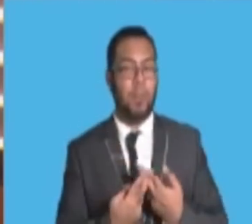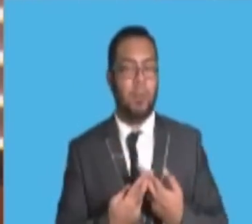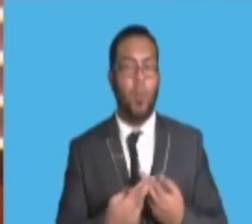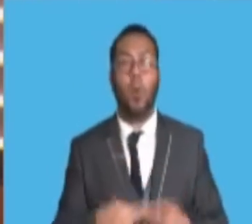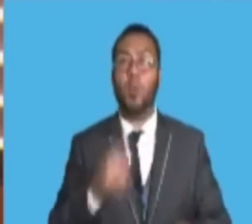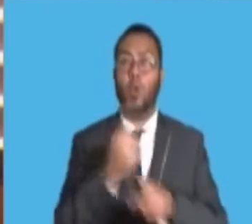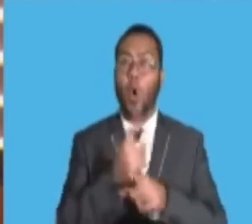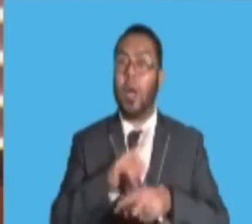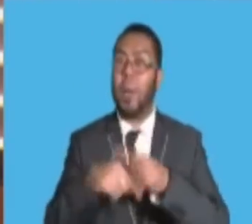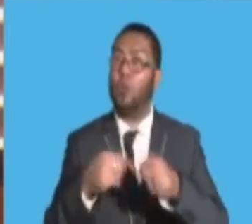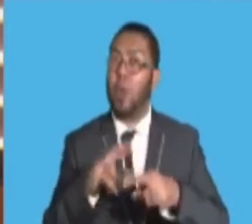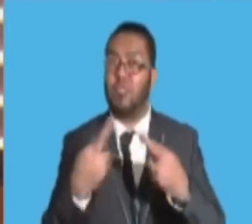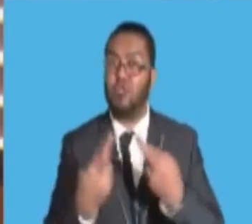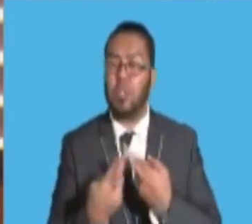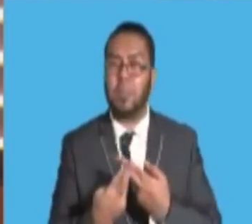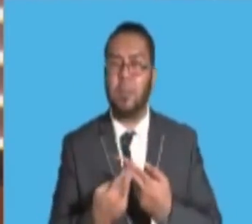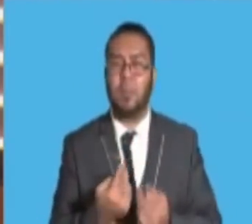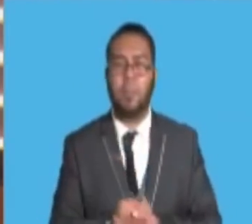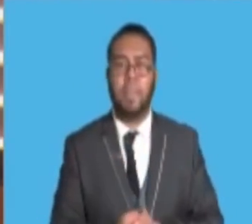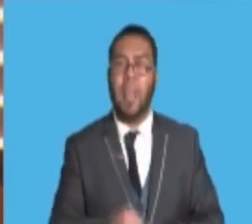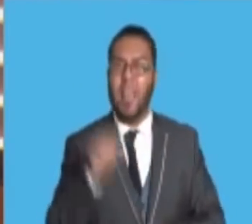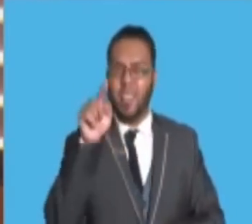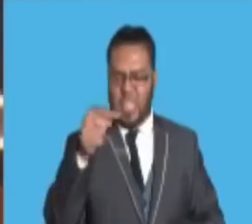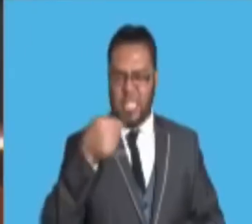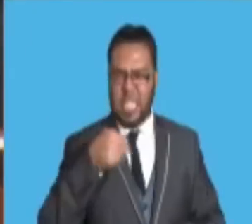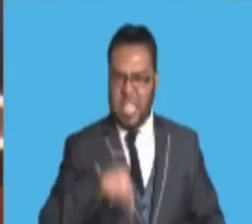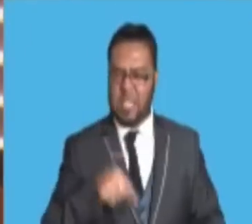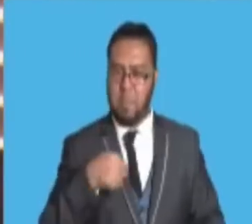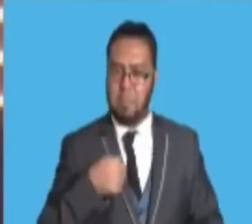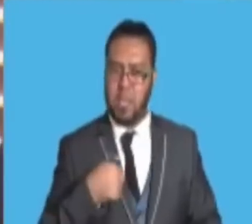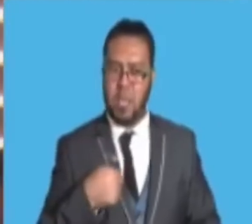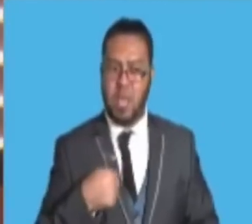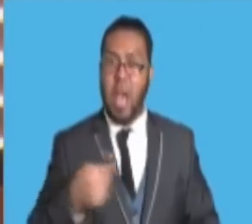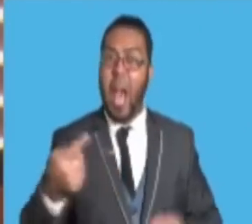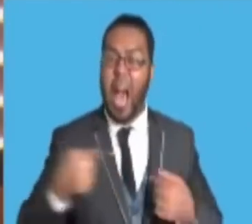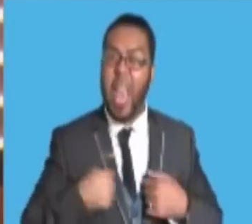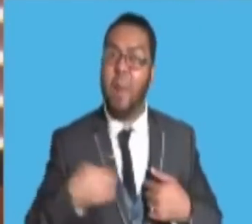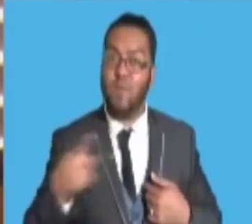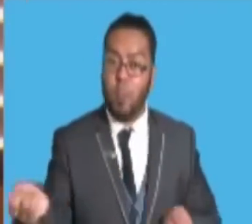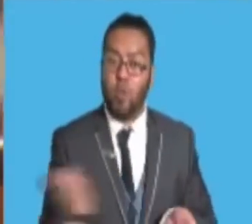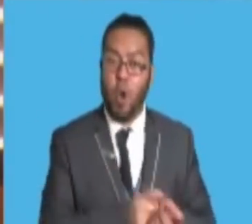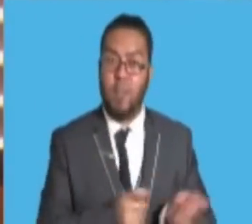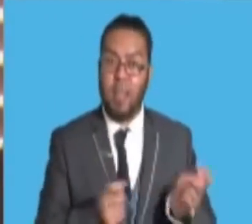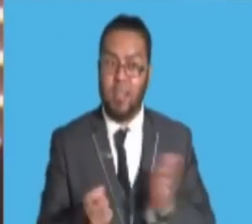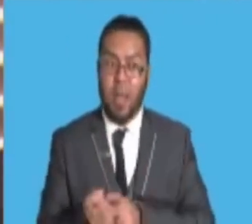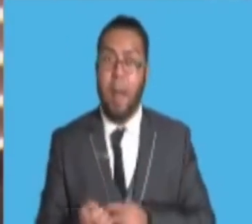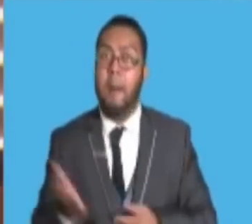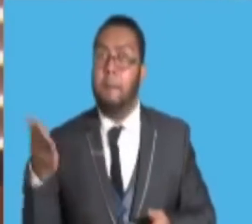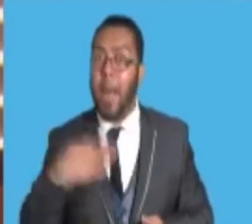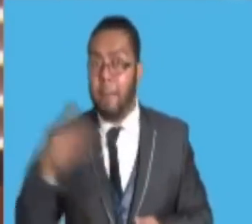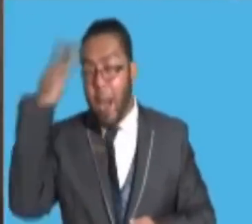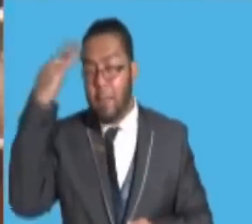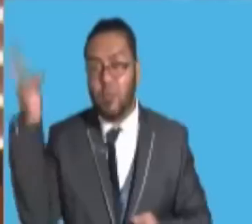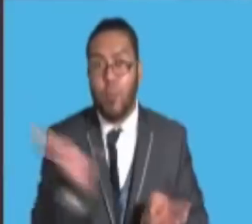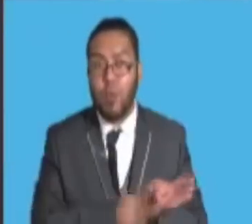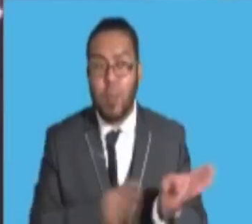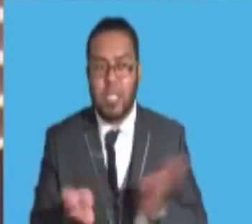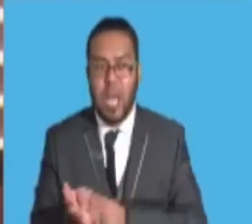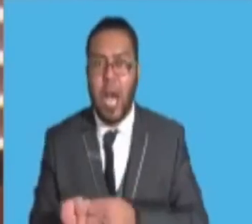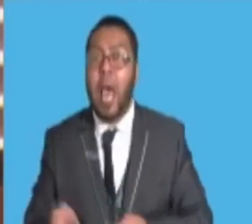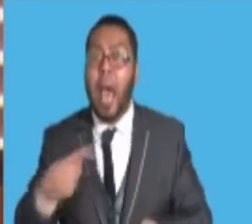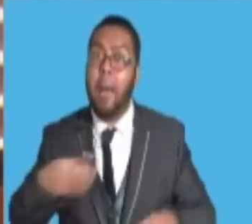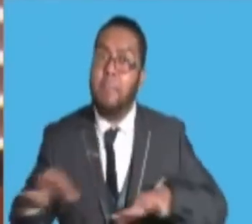we talk about relationships, this is me. I am from Tobata. My mother's from Burumbasanga. I am married to